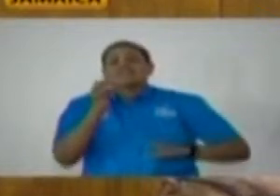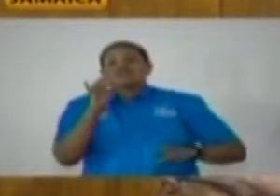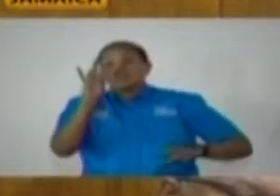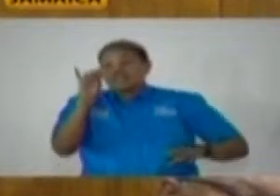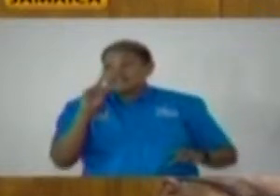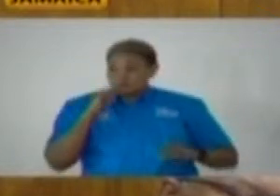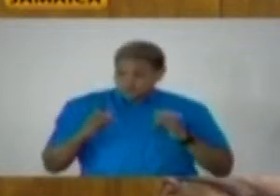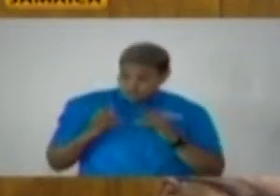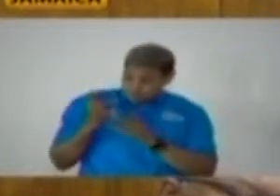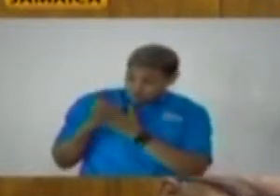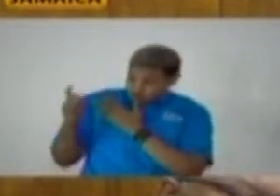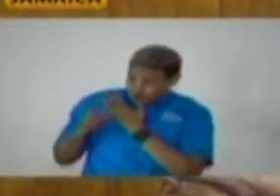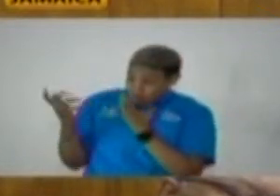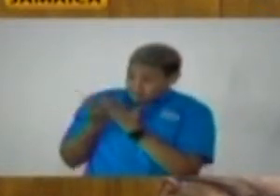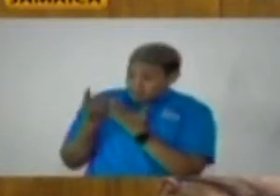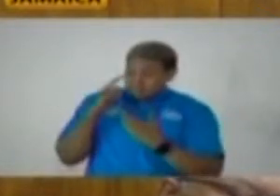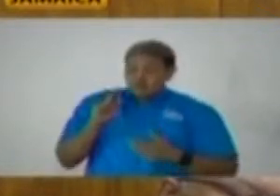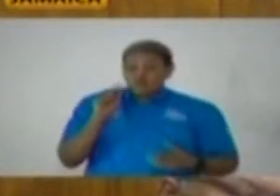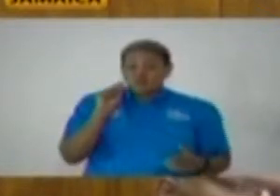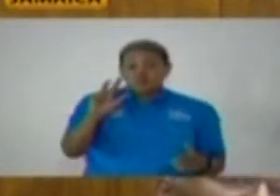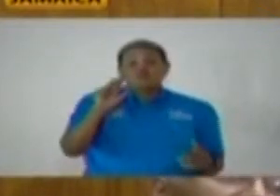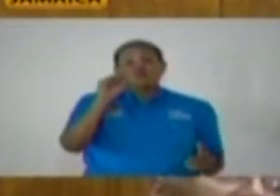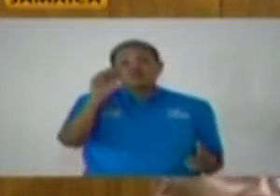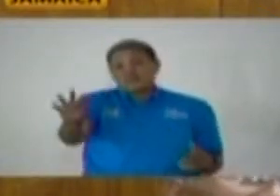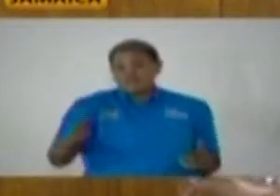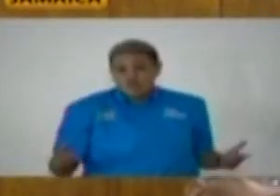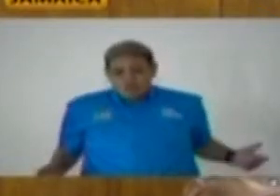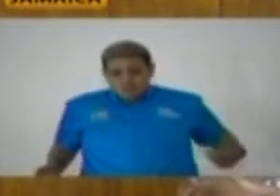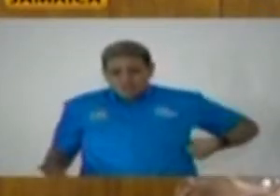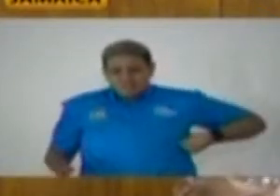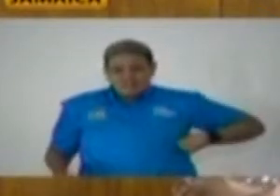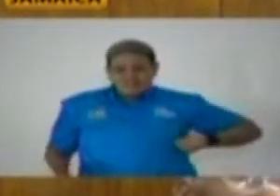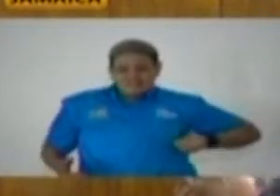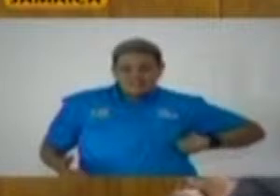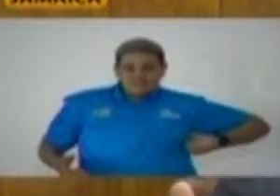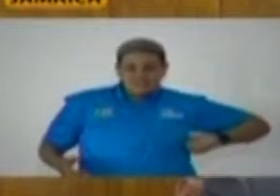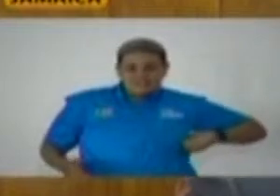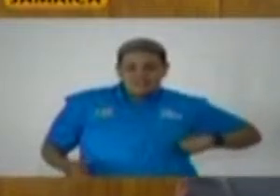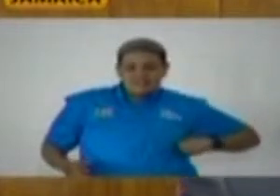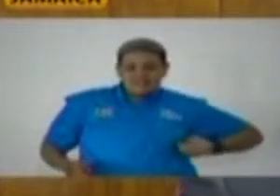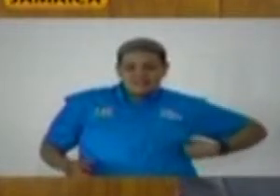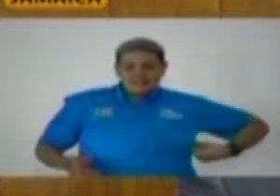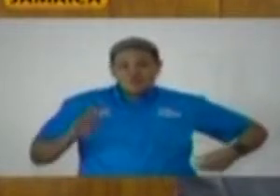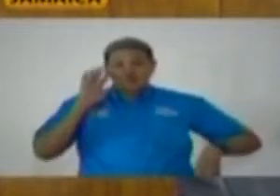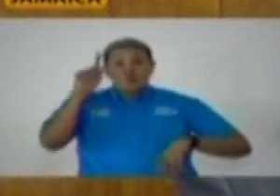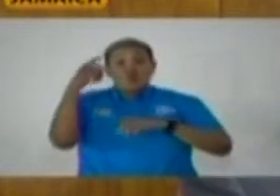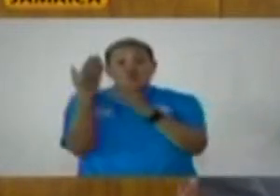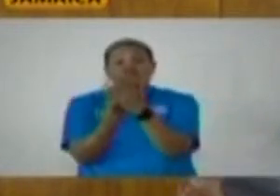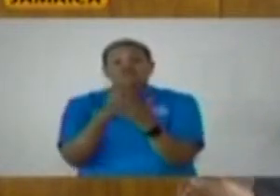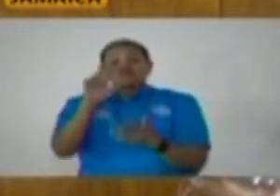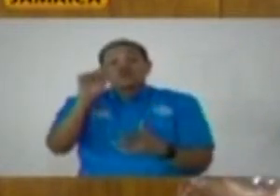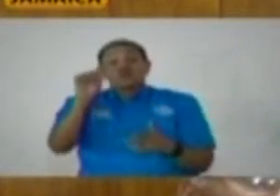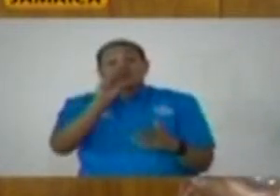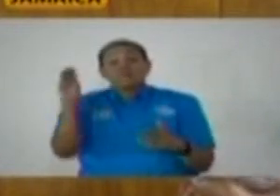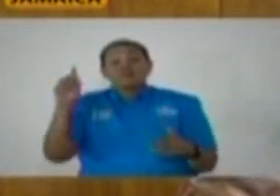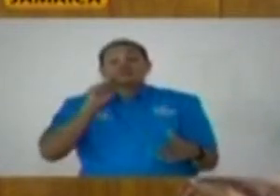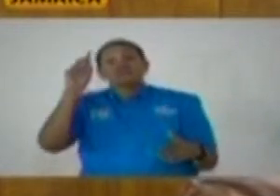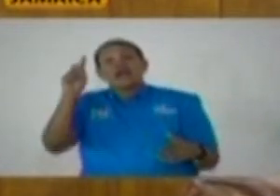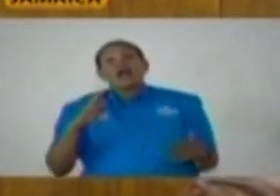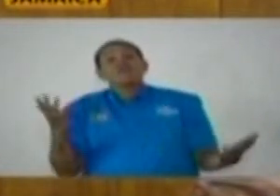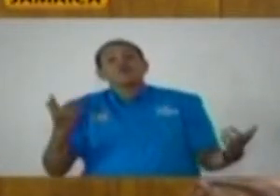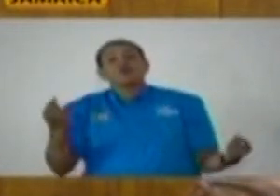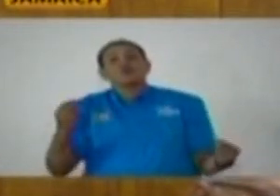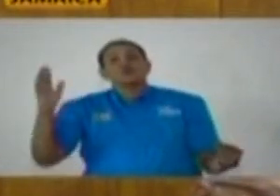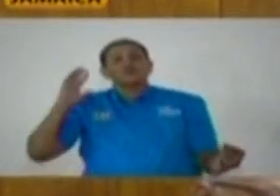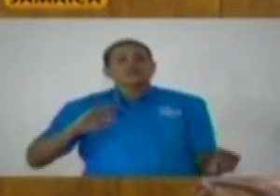are programmed for 23-24, you will only get to 31 million, which is a half of what you were